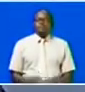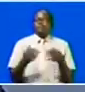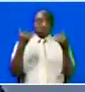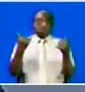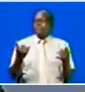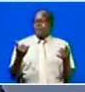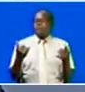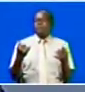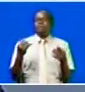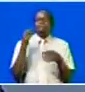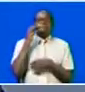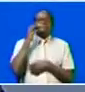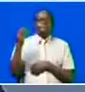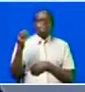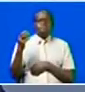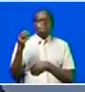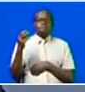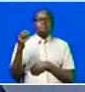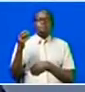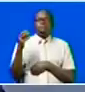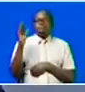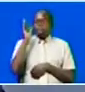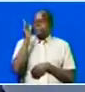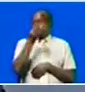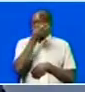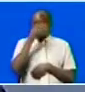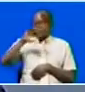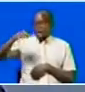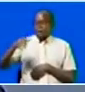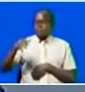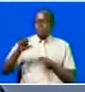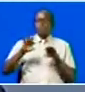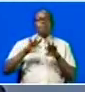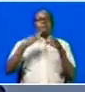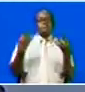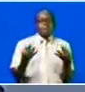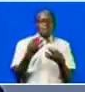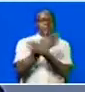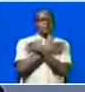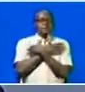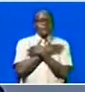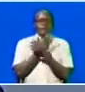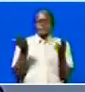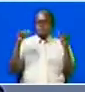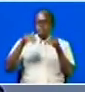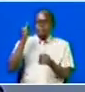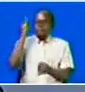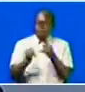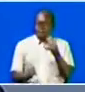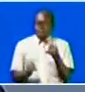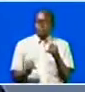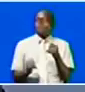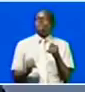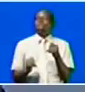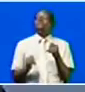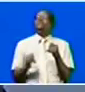Now, there was a somber mood at a Gyakanja village in Nyeri County as family and friends gathered to bid farewell to First Officer Jean